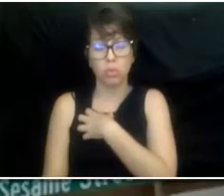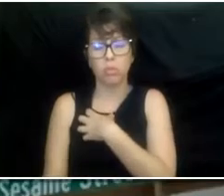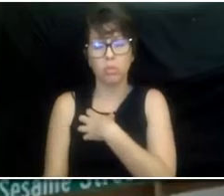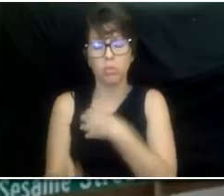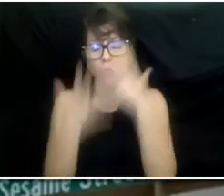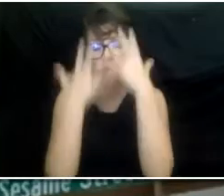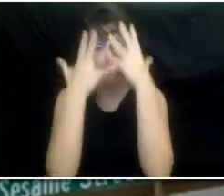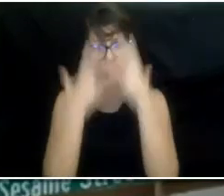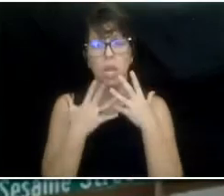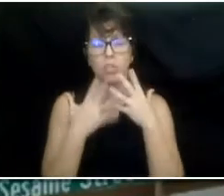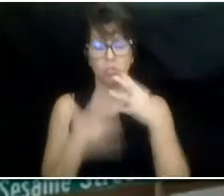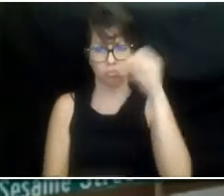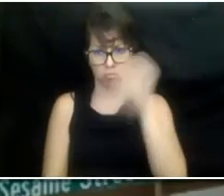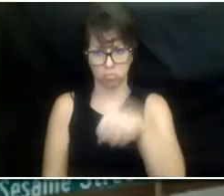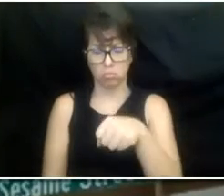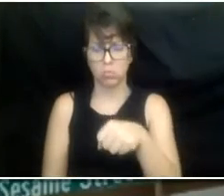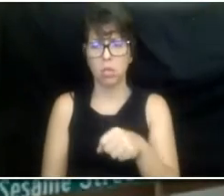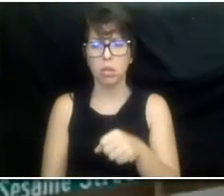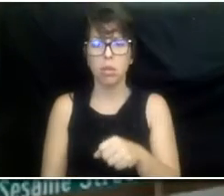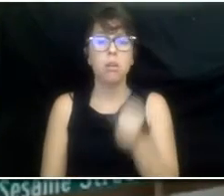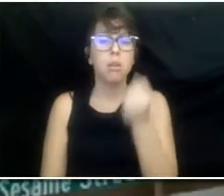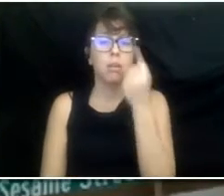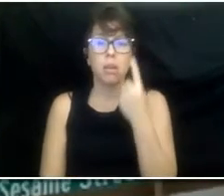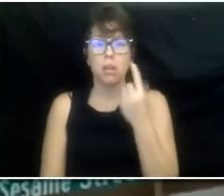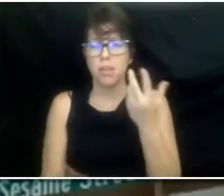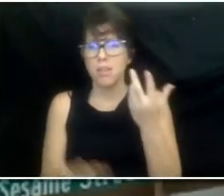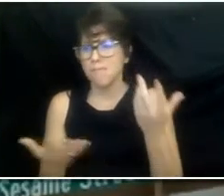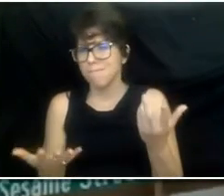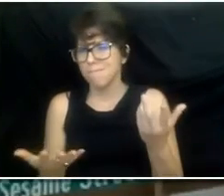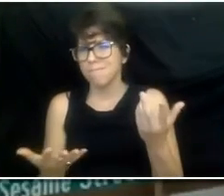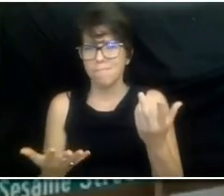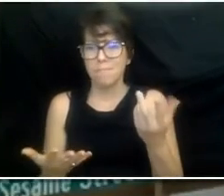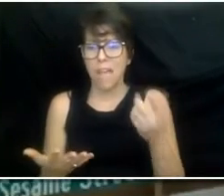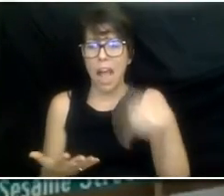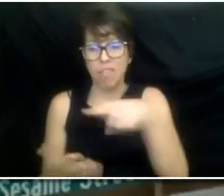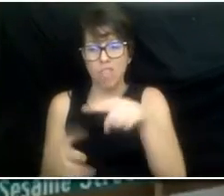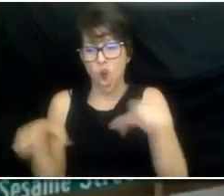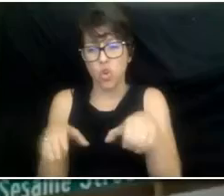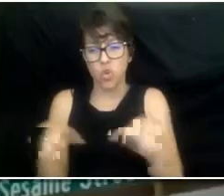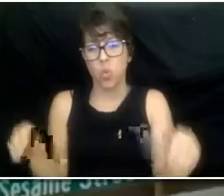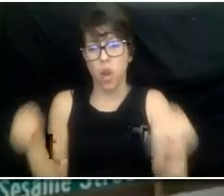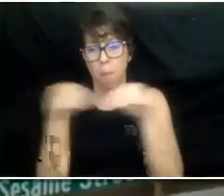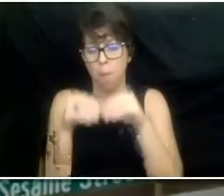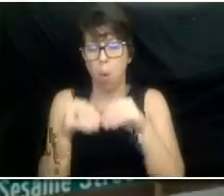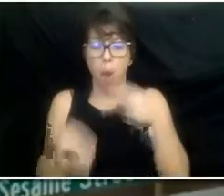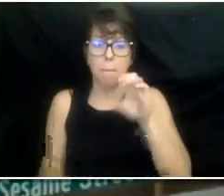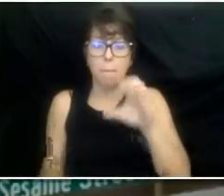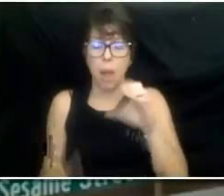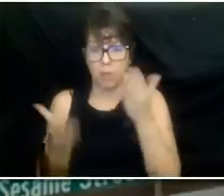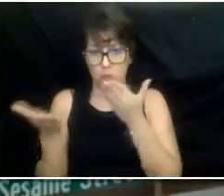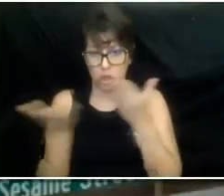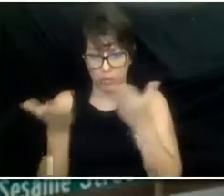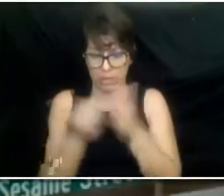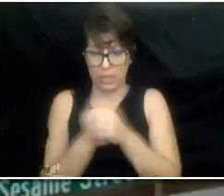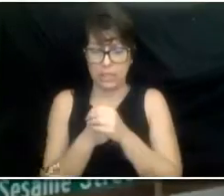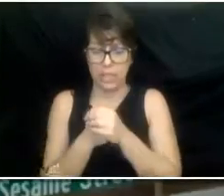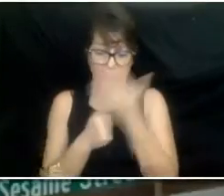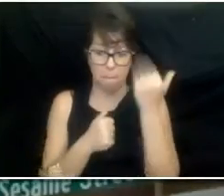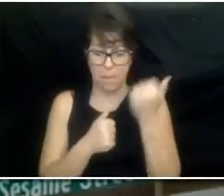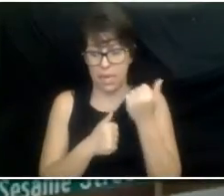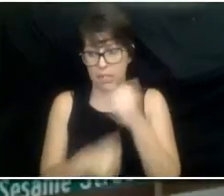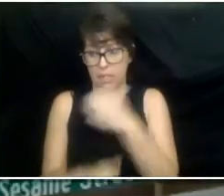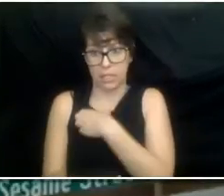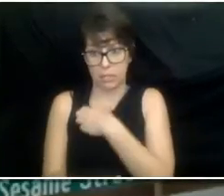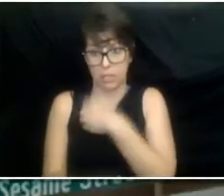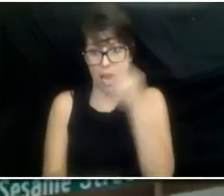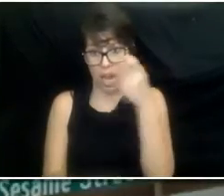try to coax out an abuser we could know that um you know there there's language on